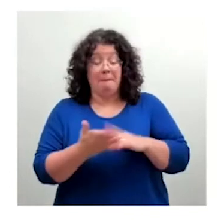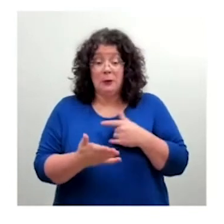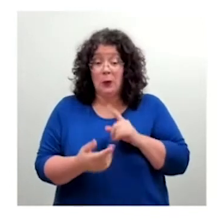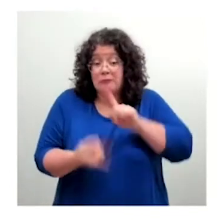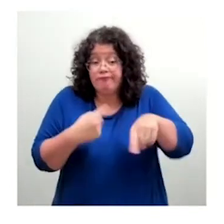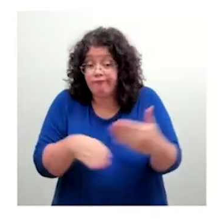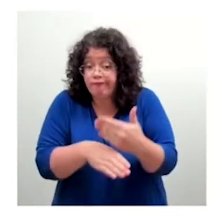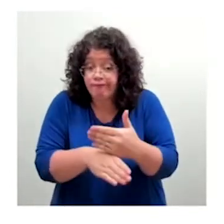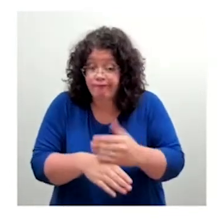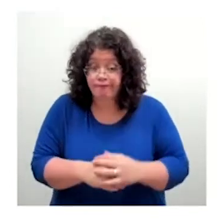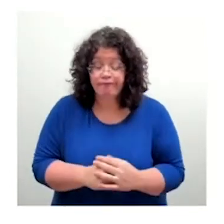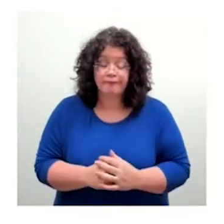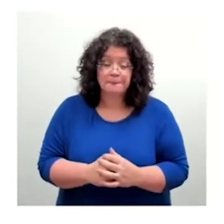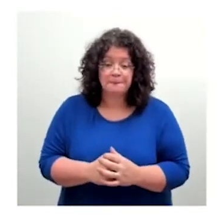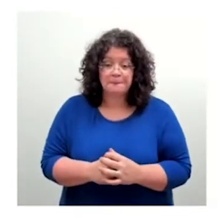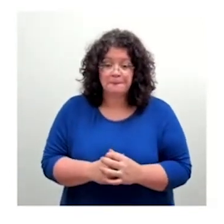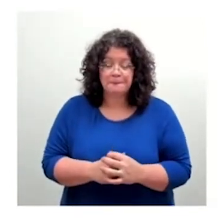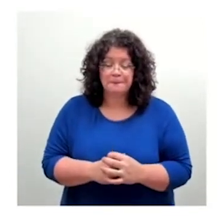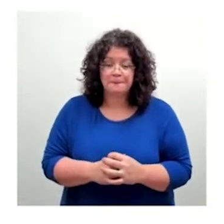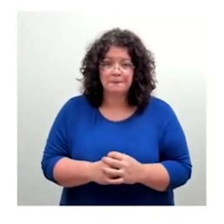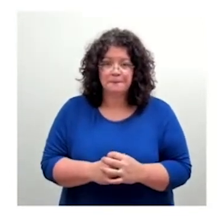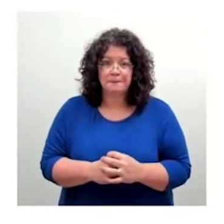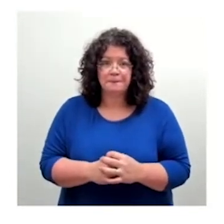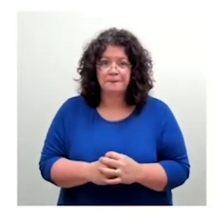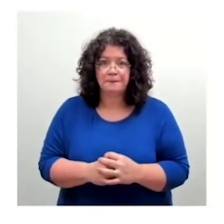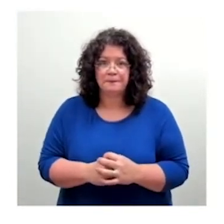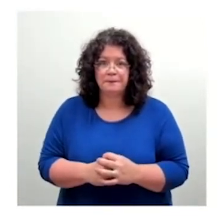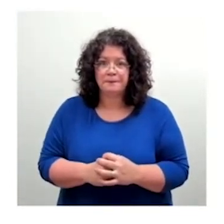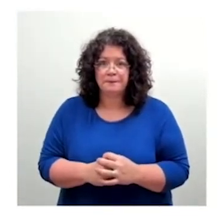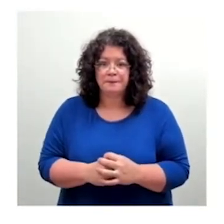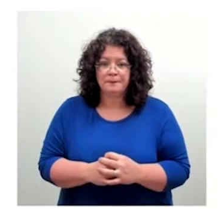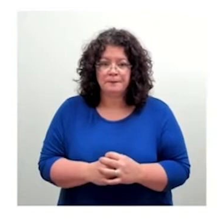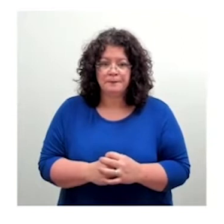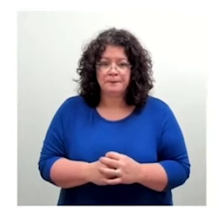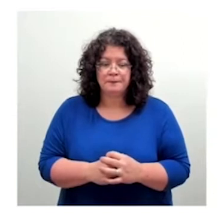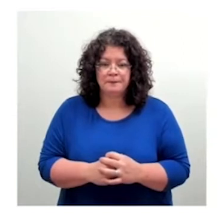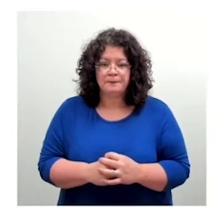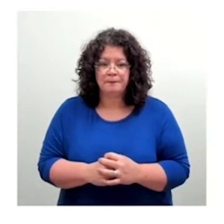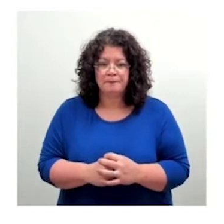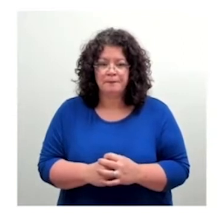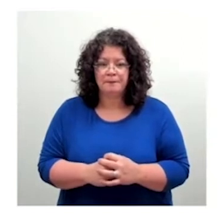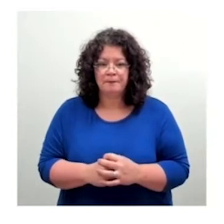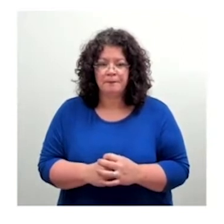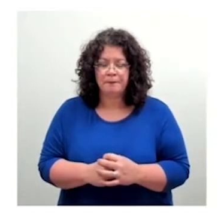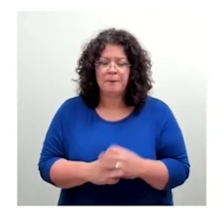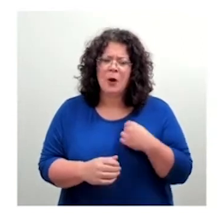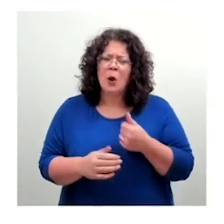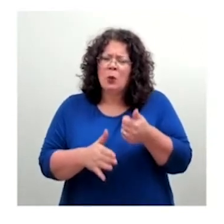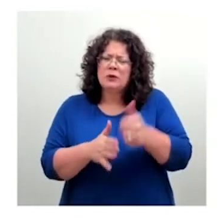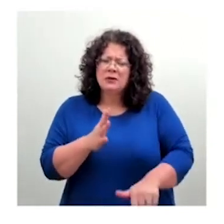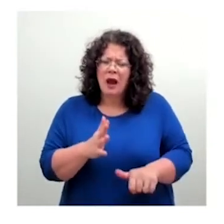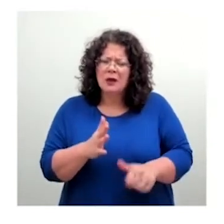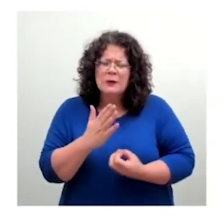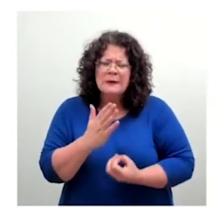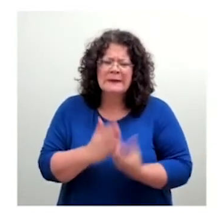data point, James. I think you talked about data and the amount of data, and actually the opportunity to get really rich